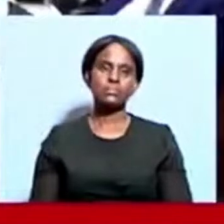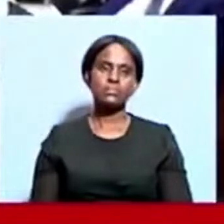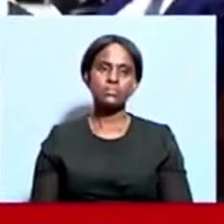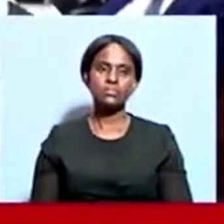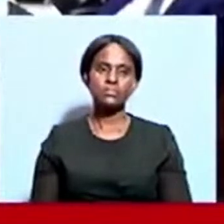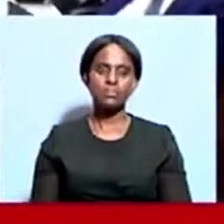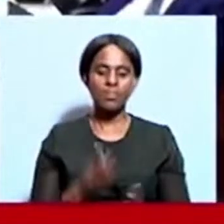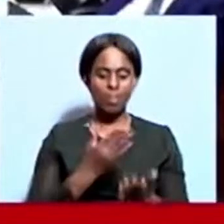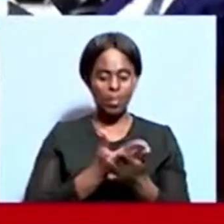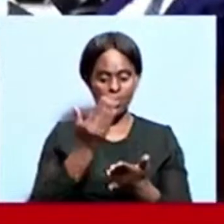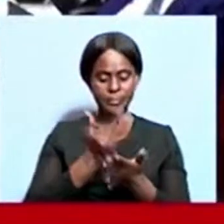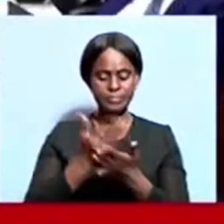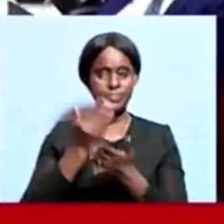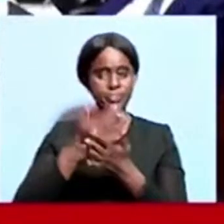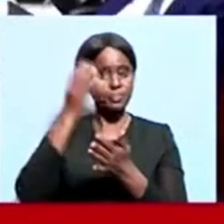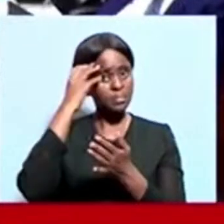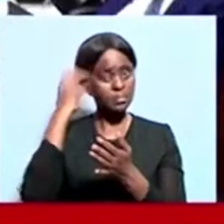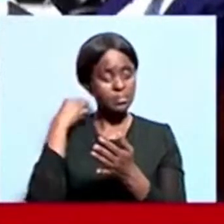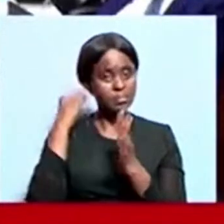Procurement officer.